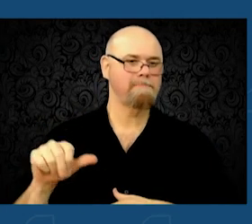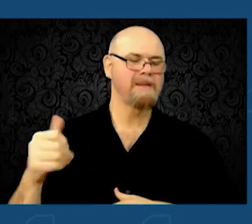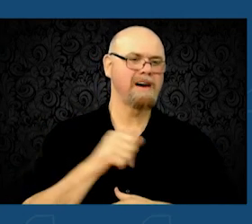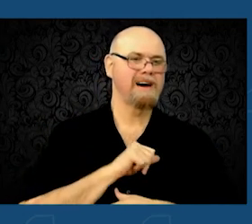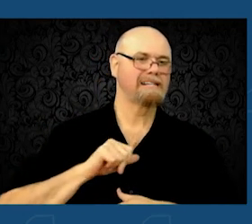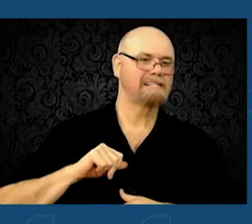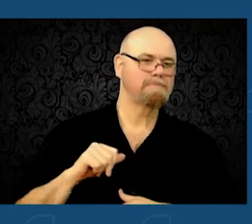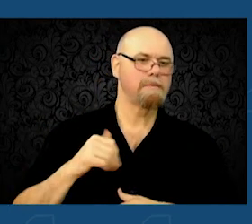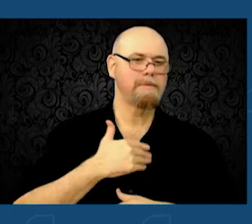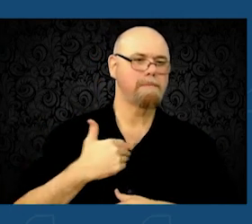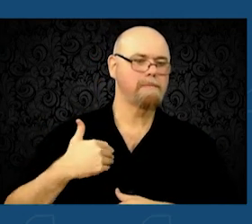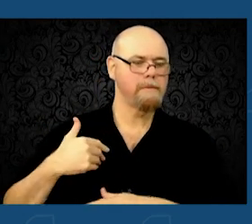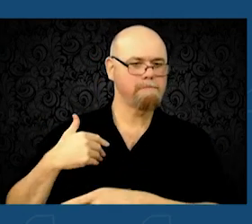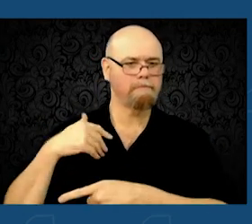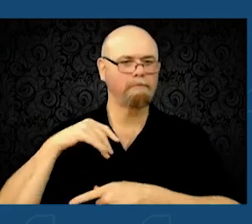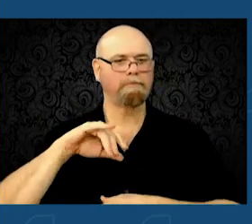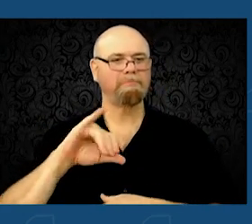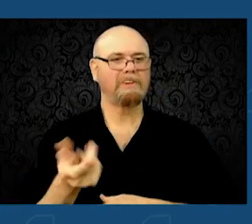Rivera.